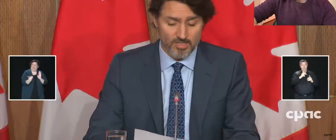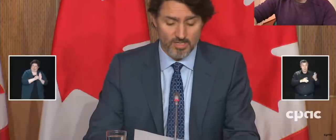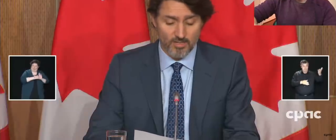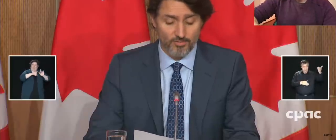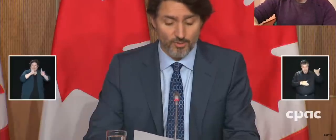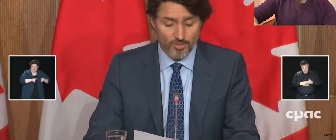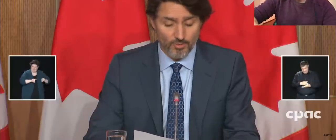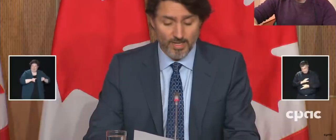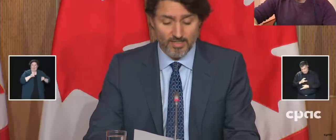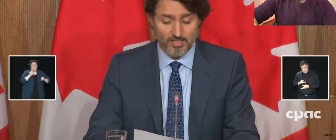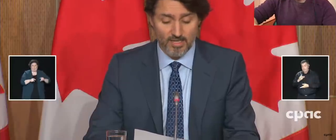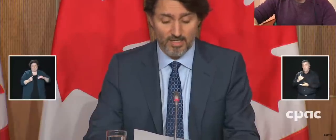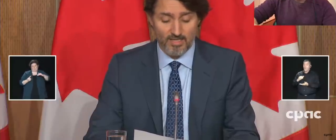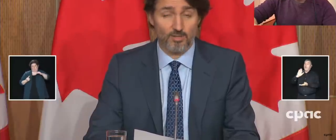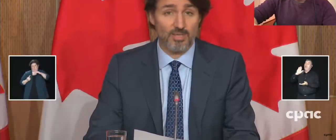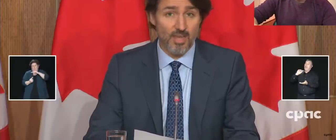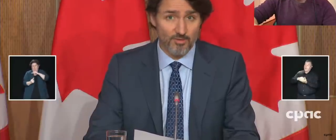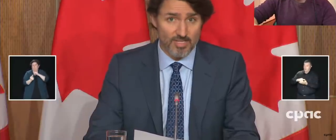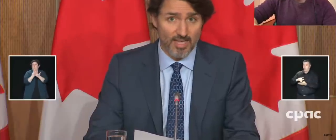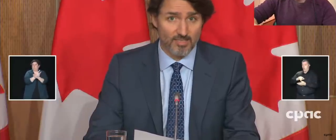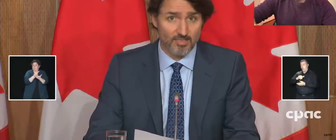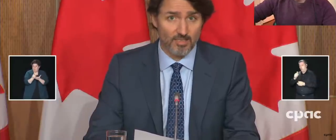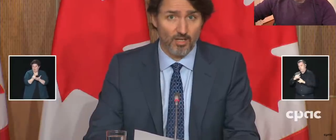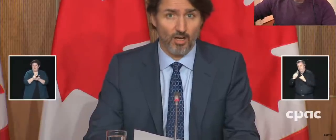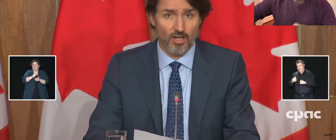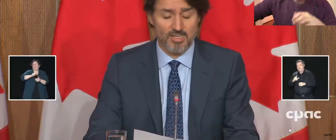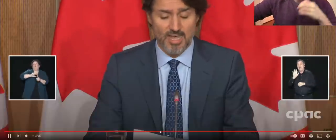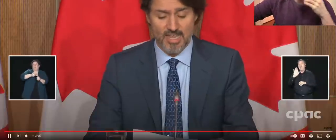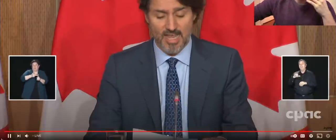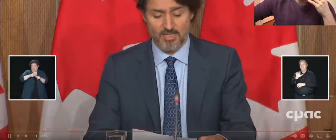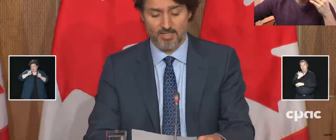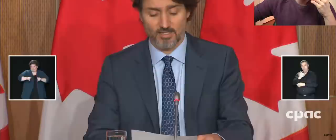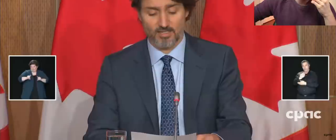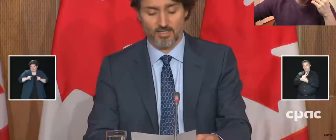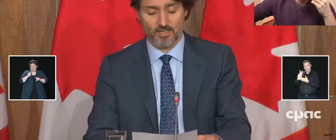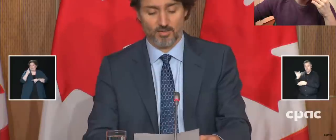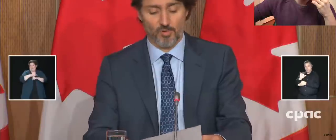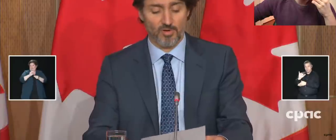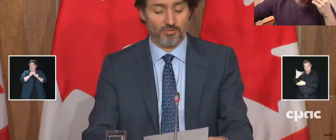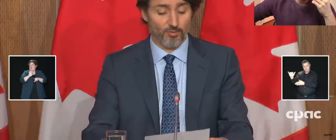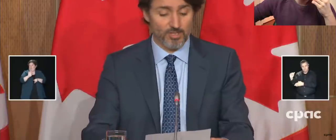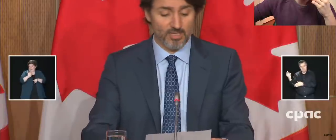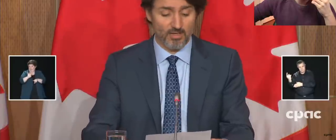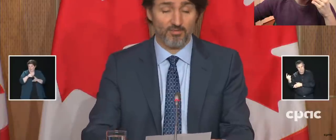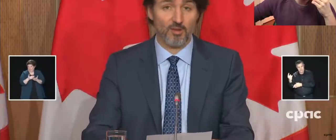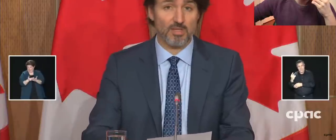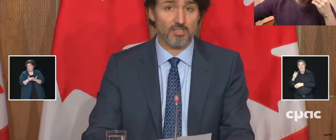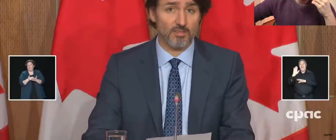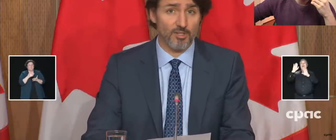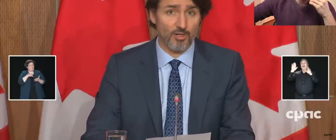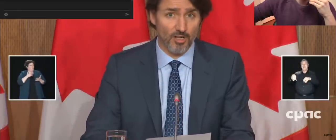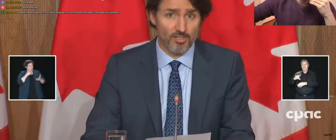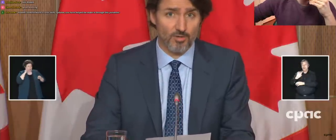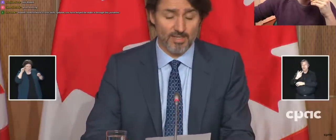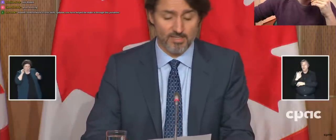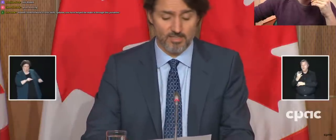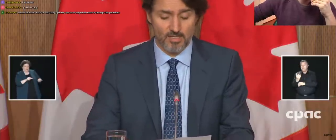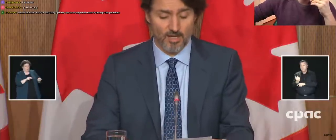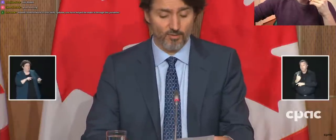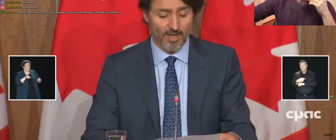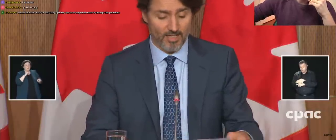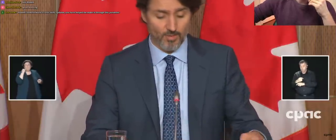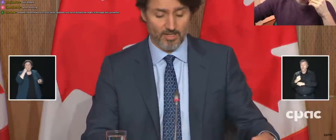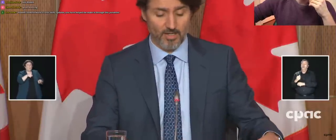to quarantine for 2 weeks and do another test on day 8. We're enforcing very severe